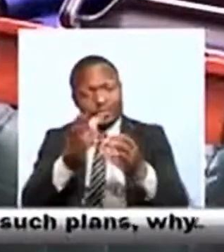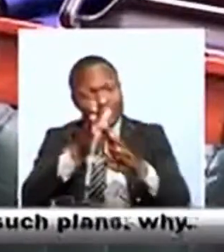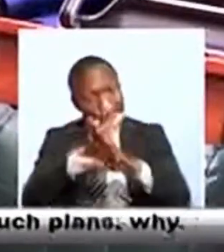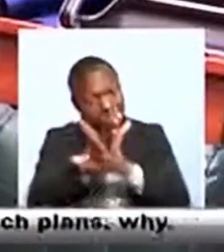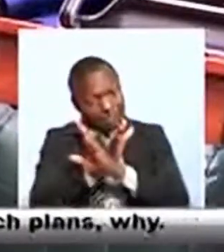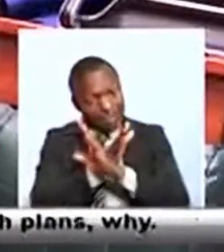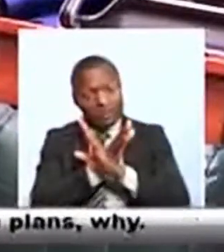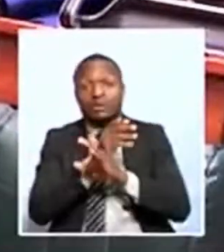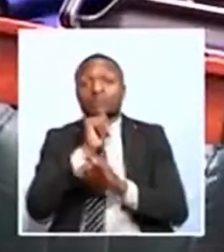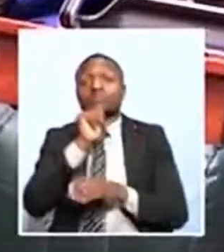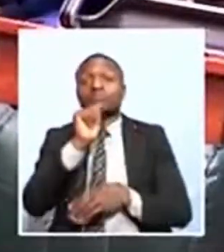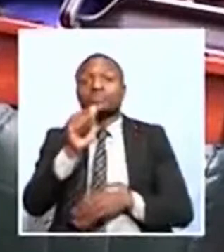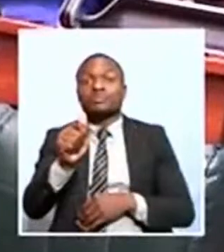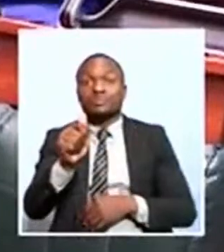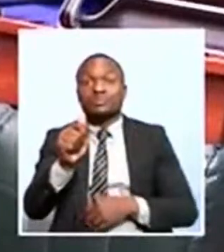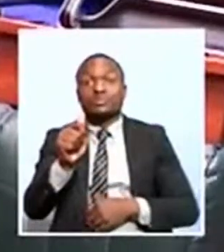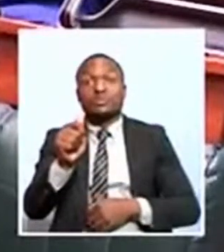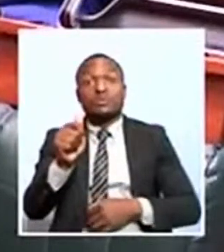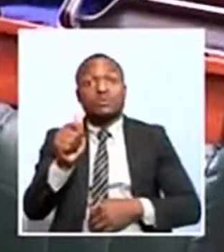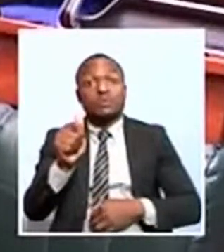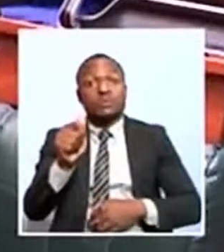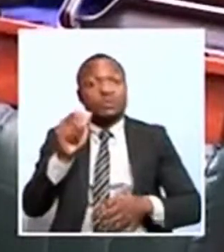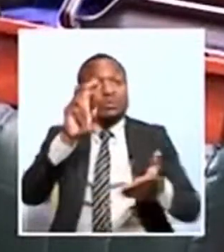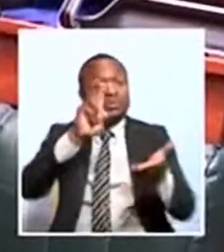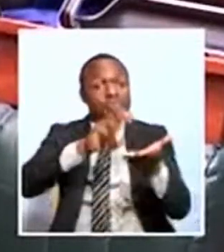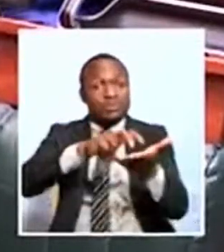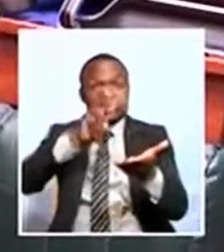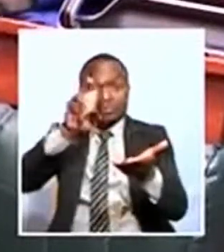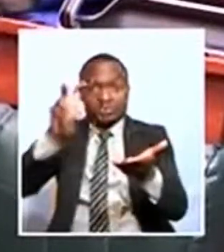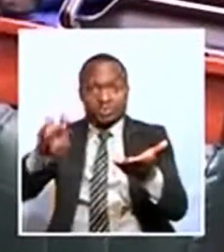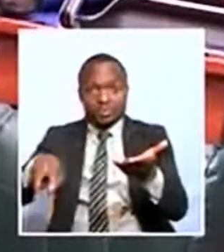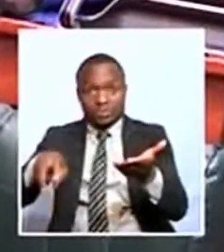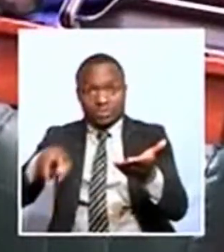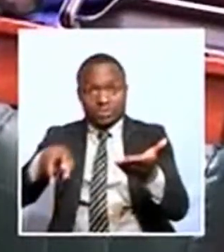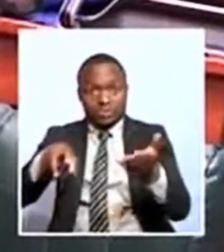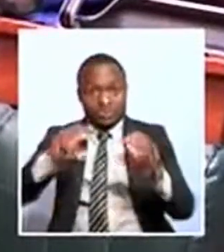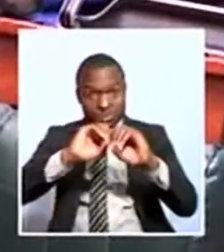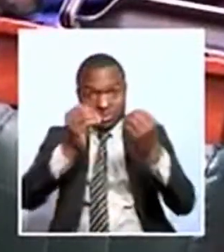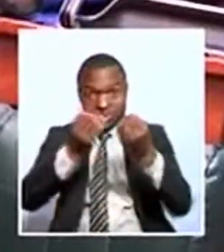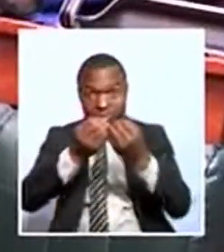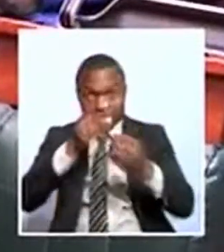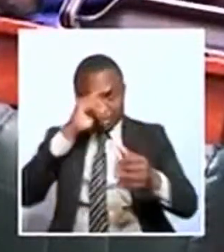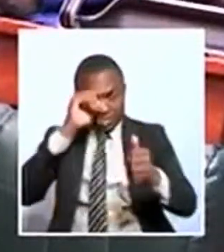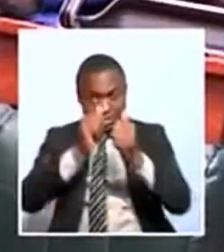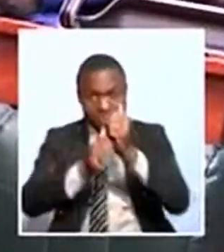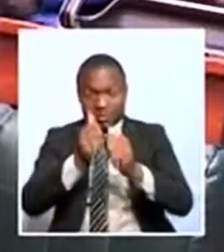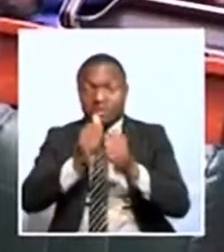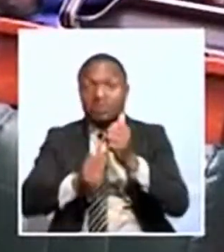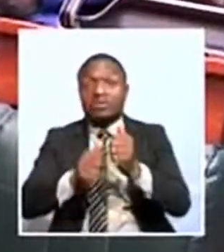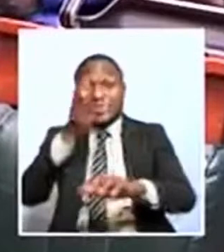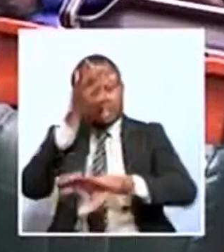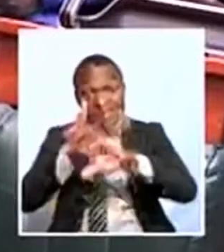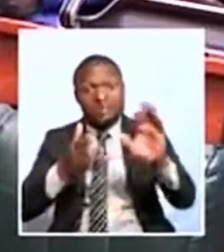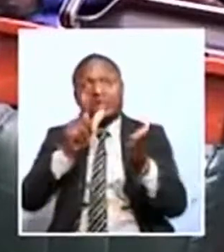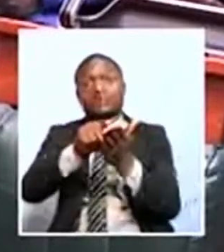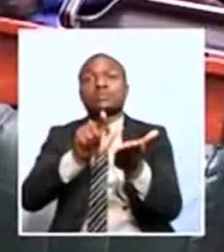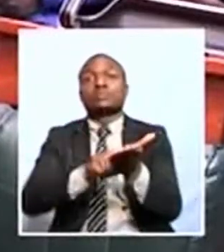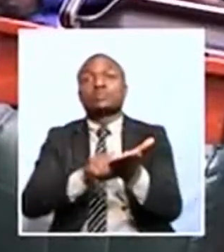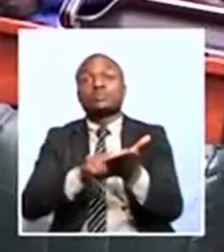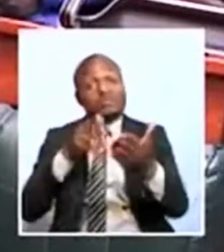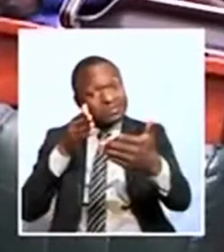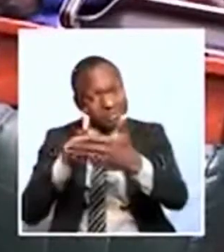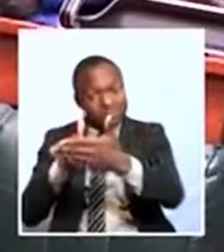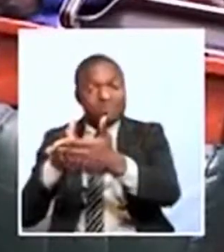has not considered pulling out of sites due to possible implications of further trade restriction in